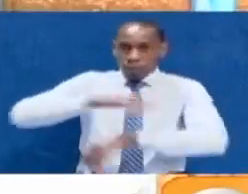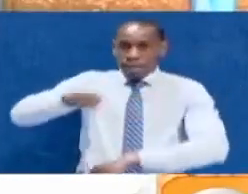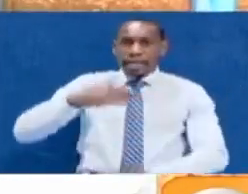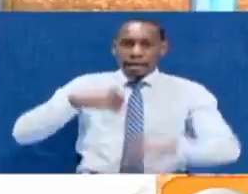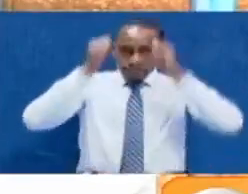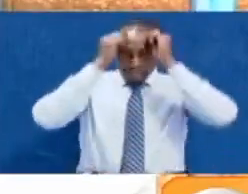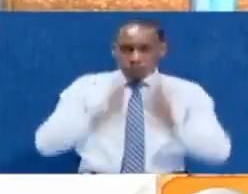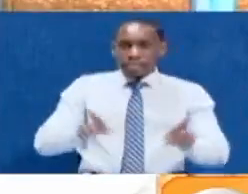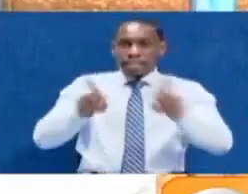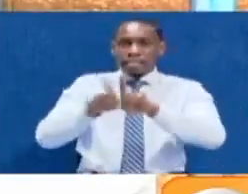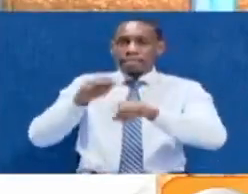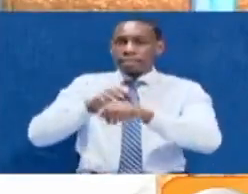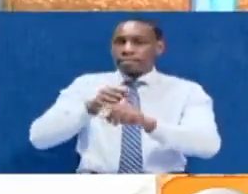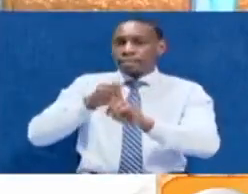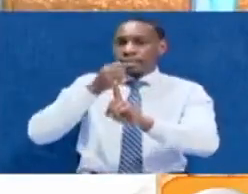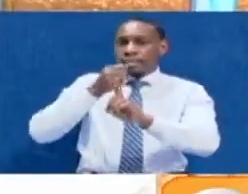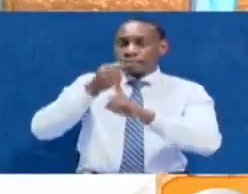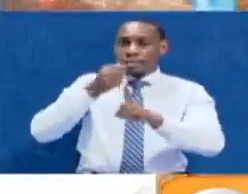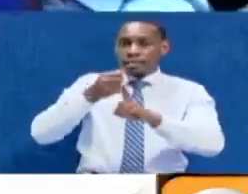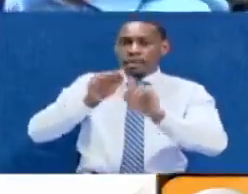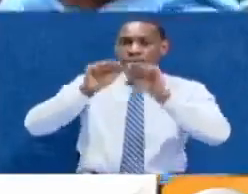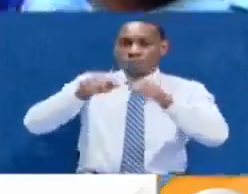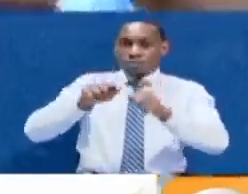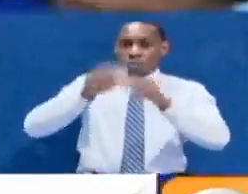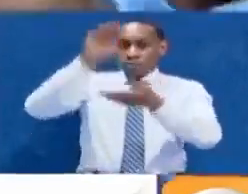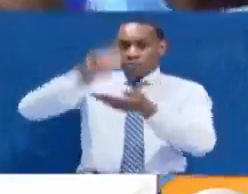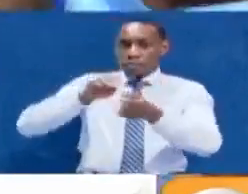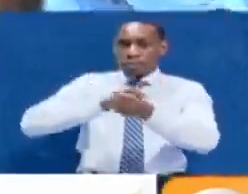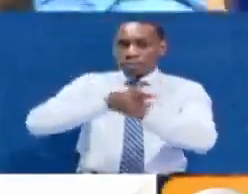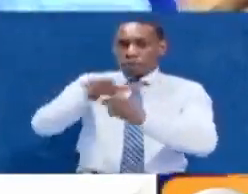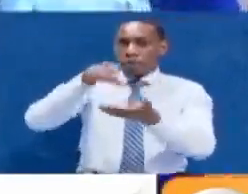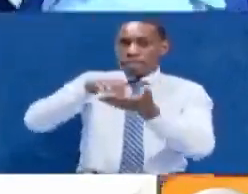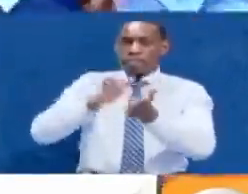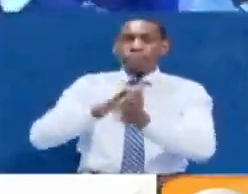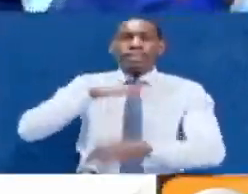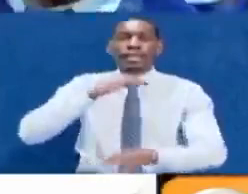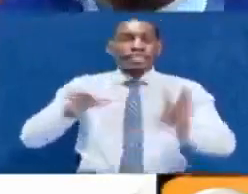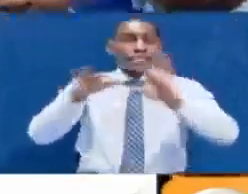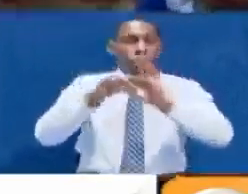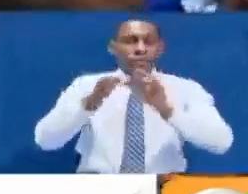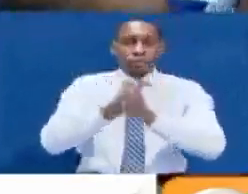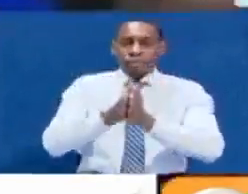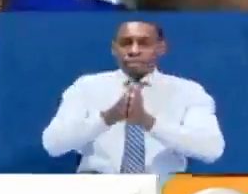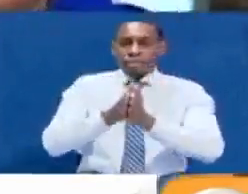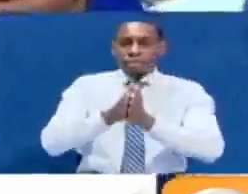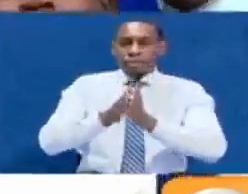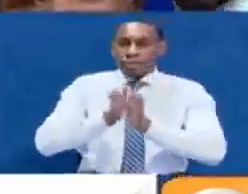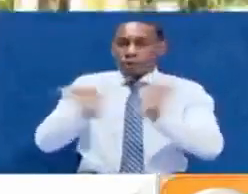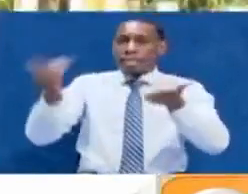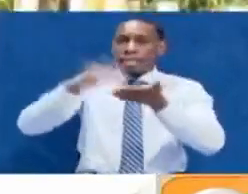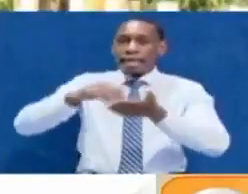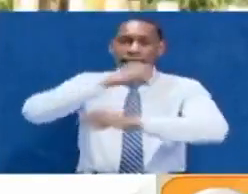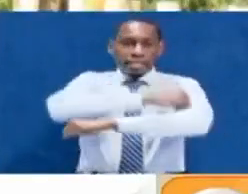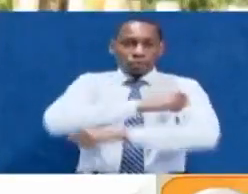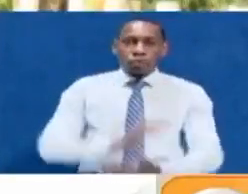at the same time for greater impact in reducing COVID-19 cases and fatalities associated with the reopening of institutions.